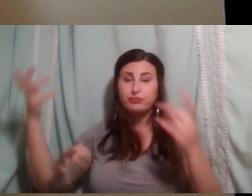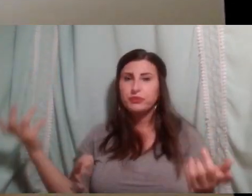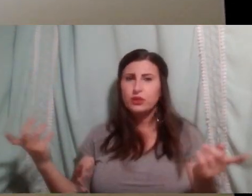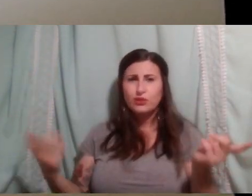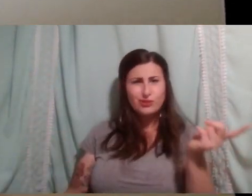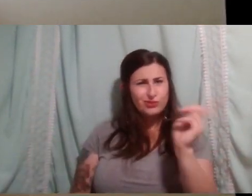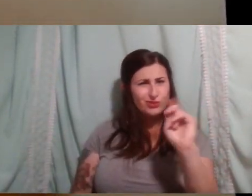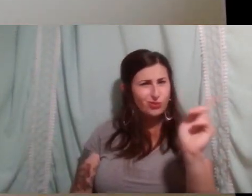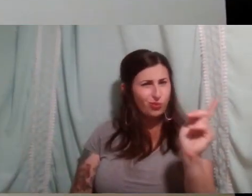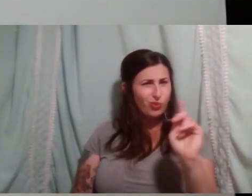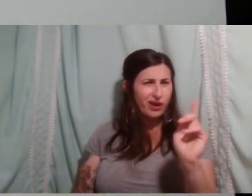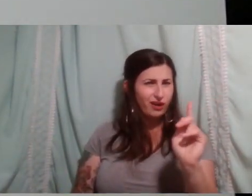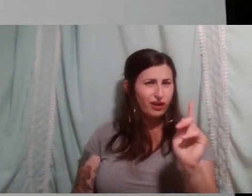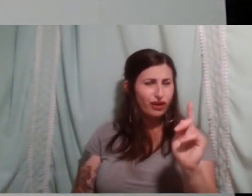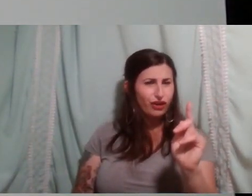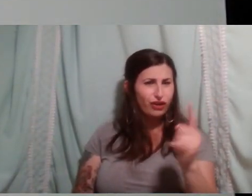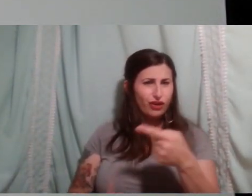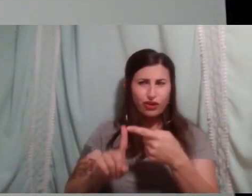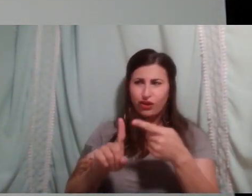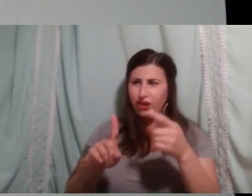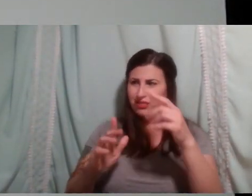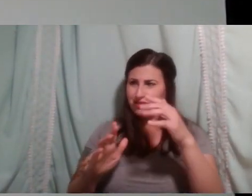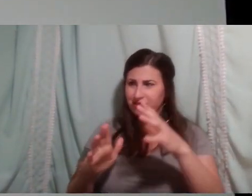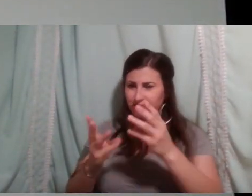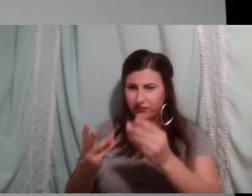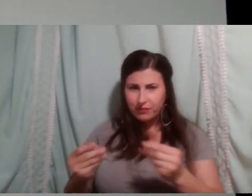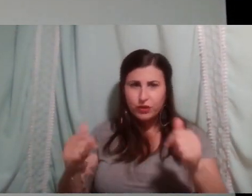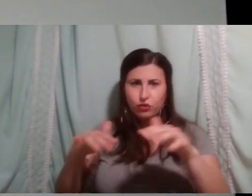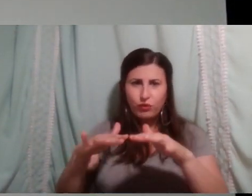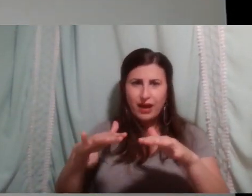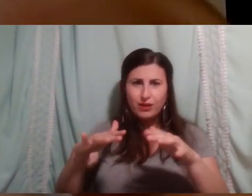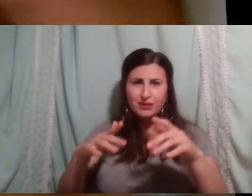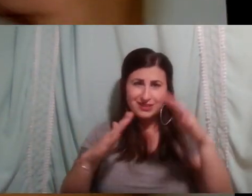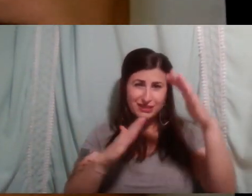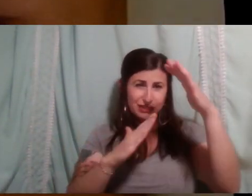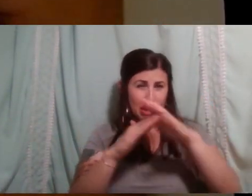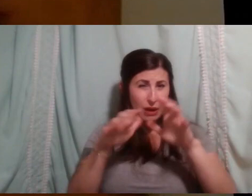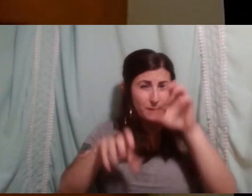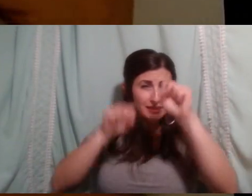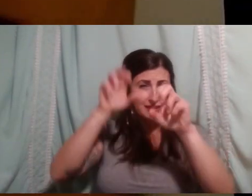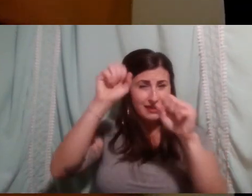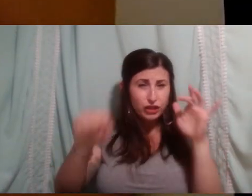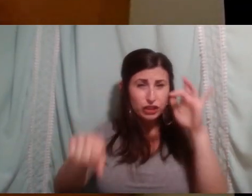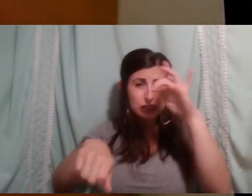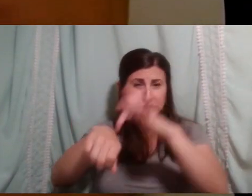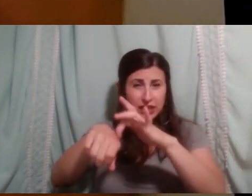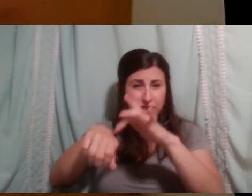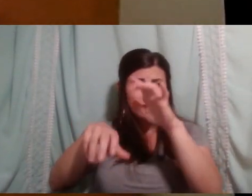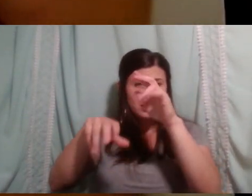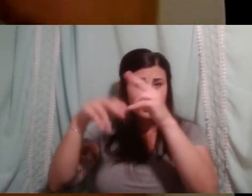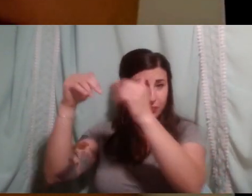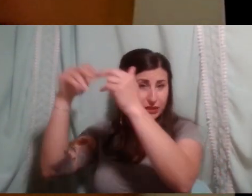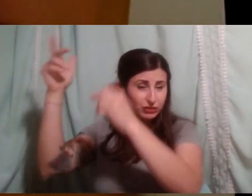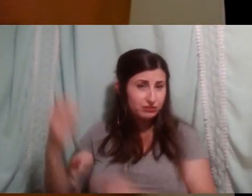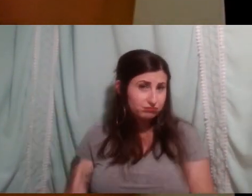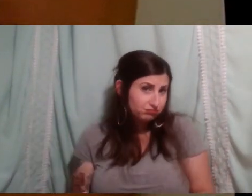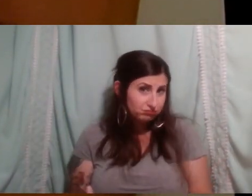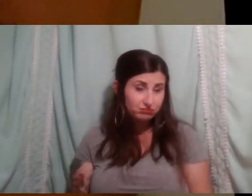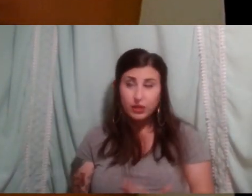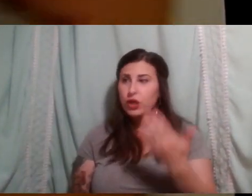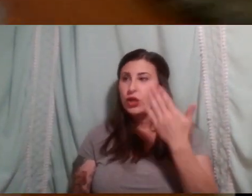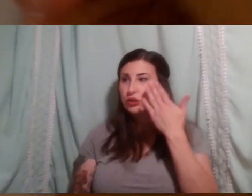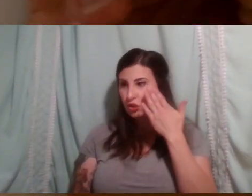is the point where the ladder touches the building? Draw a picture and solve. All right, so we know that we have a ladder